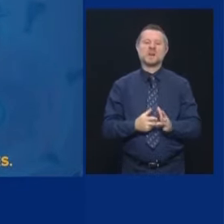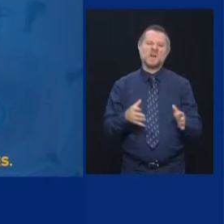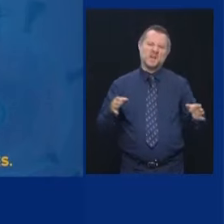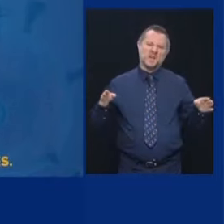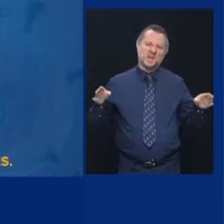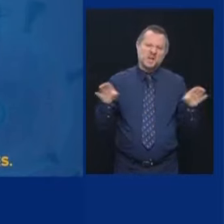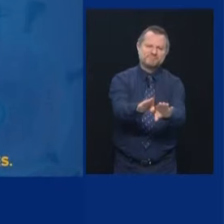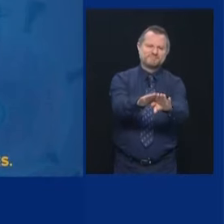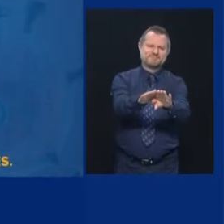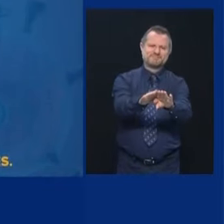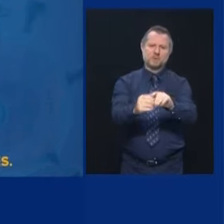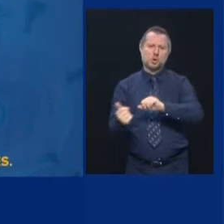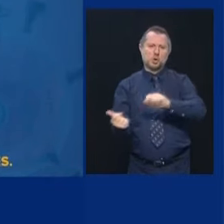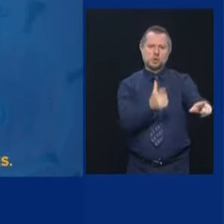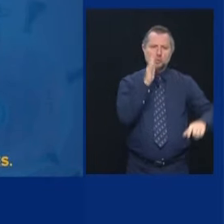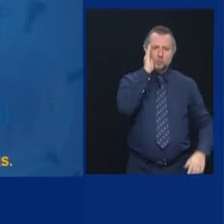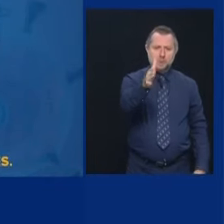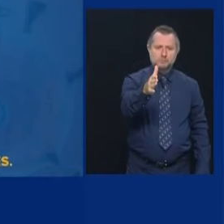institutions down.